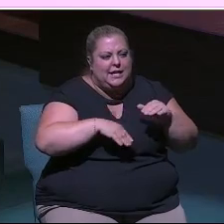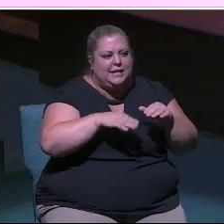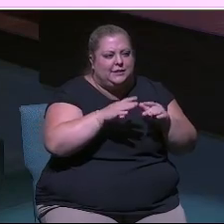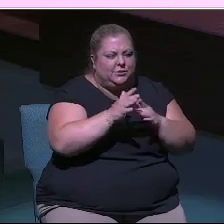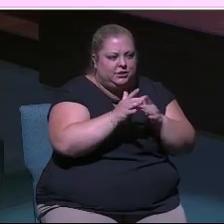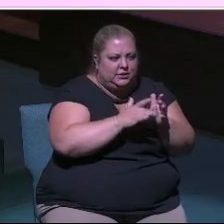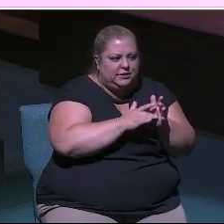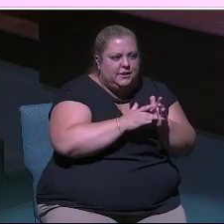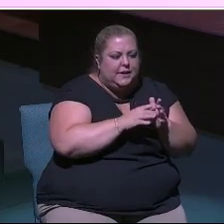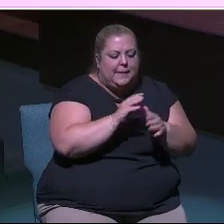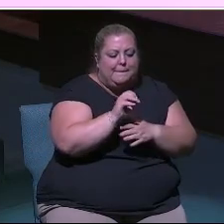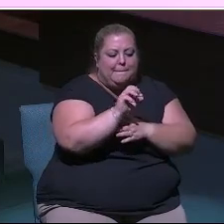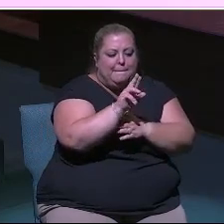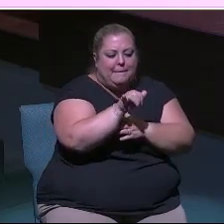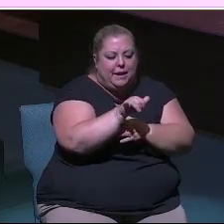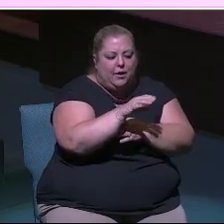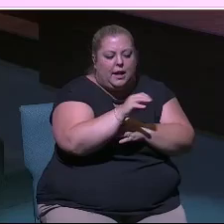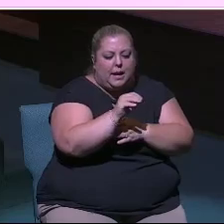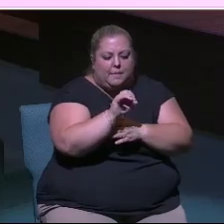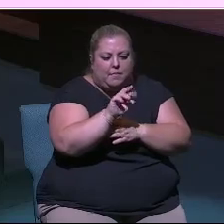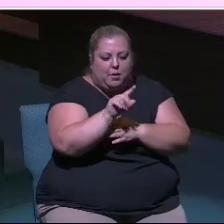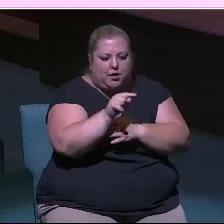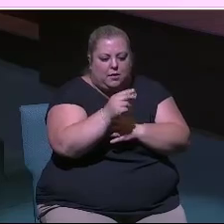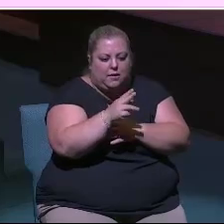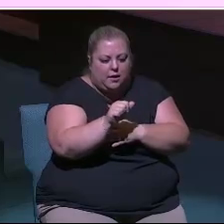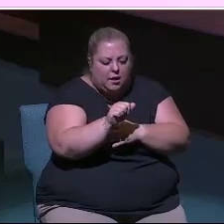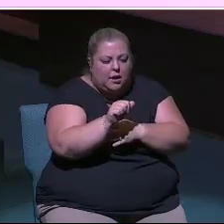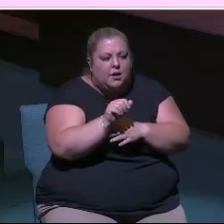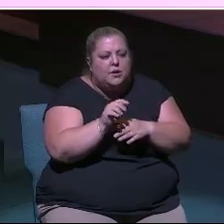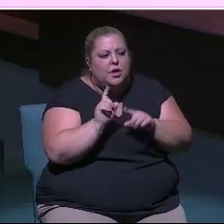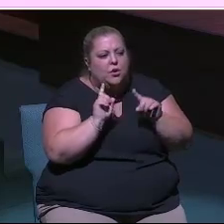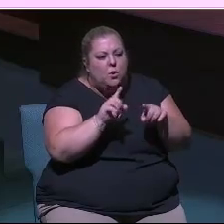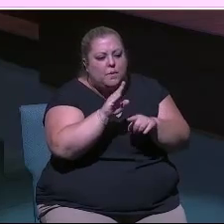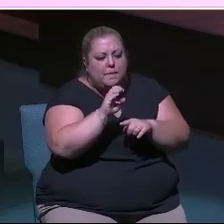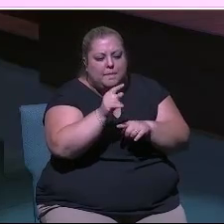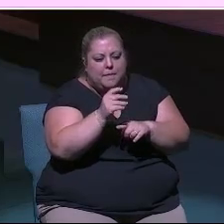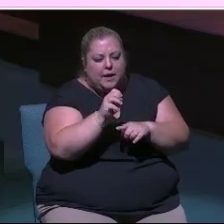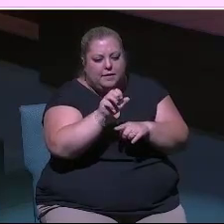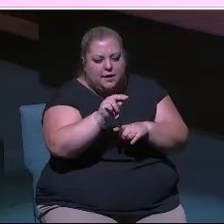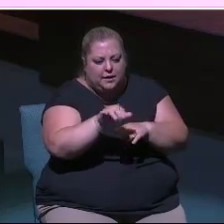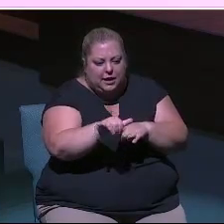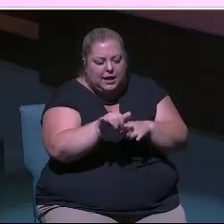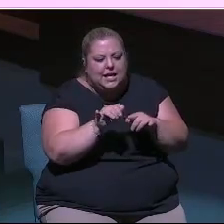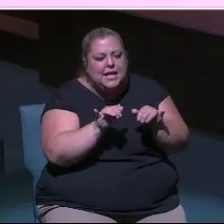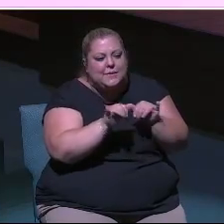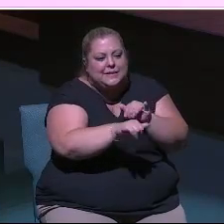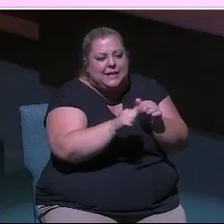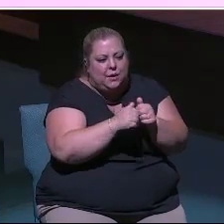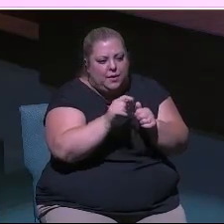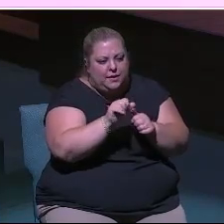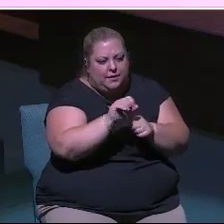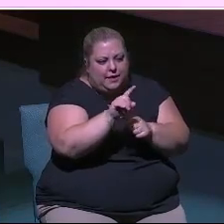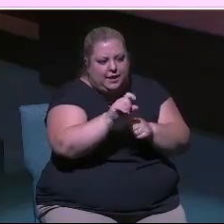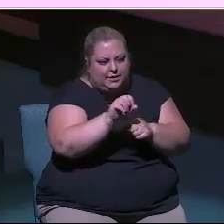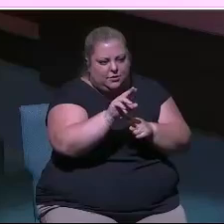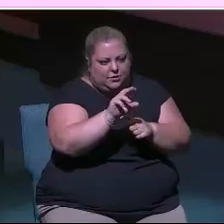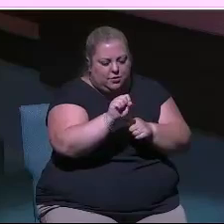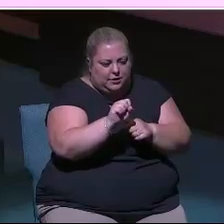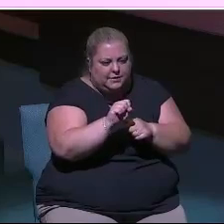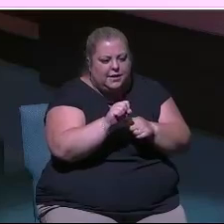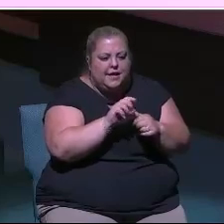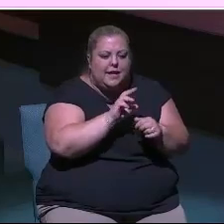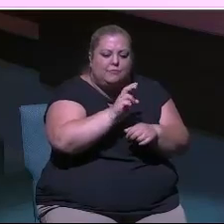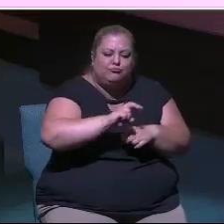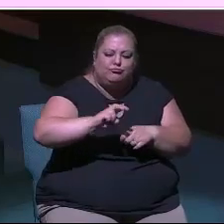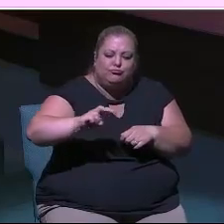friends of Jesus. Every time they would go to Bethany, that's where they would stay. They would camp out there in their home and then make their way into Jerusalem. It was a short trip,